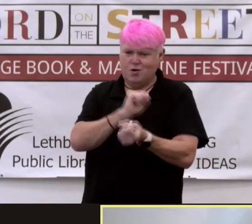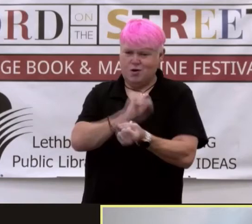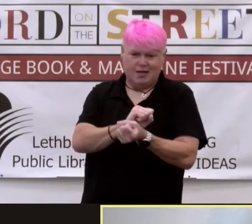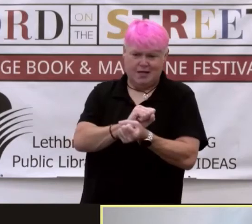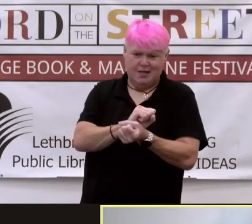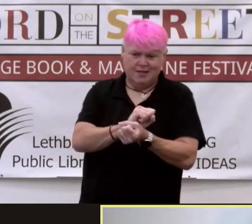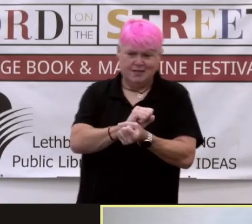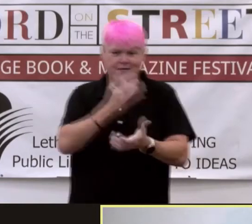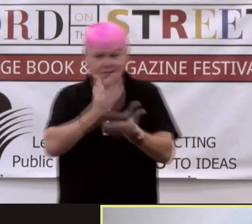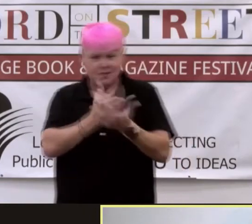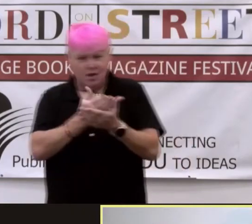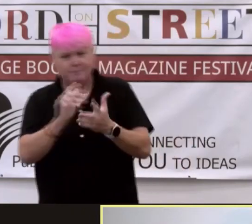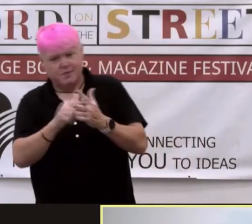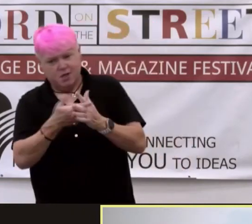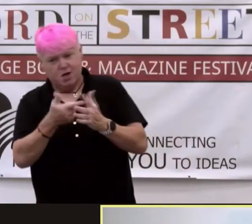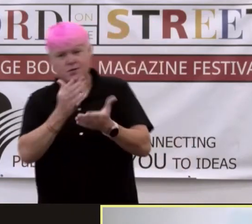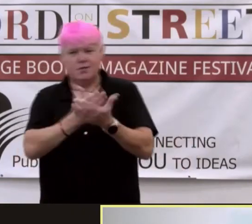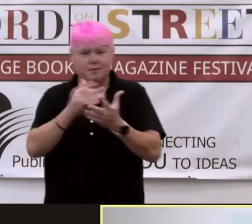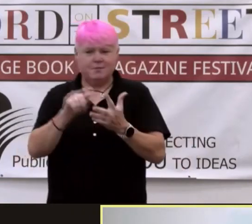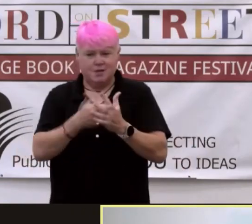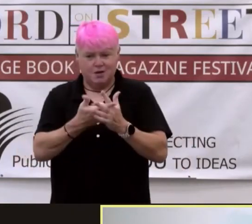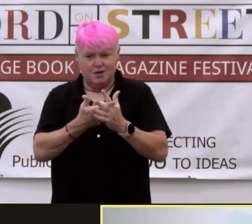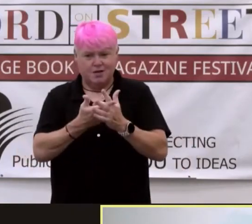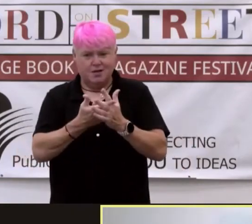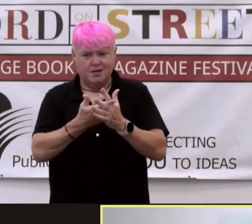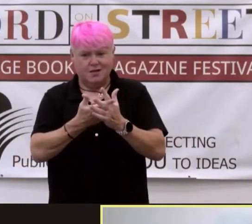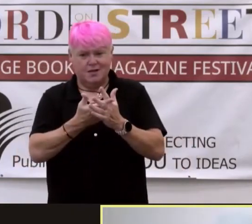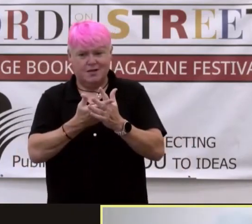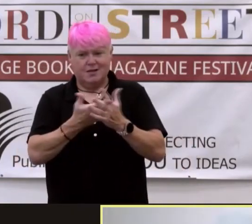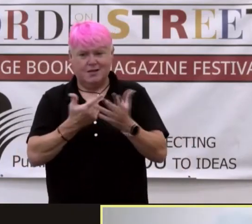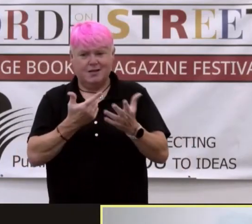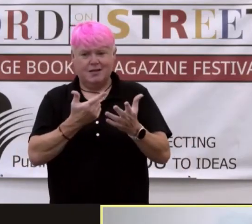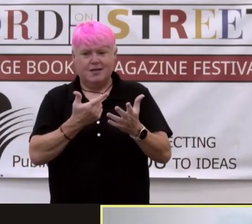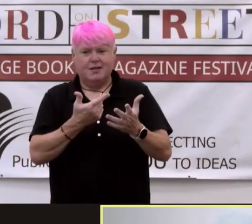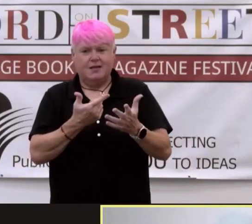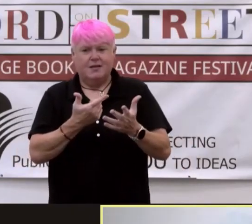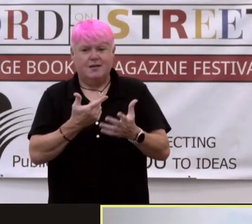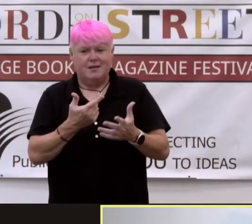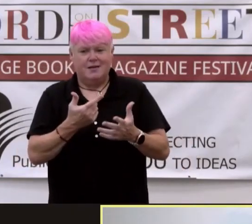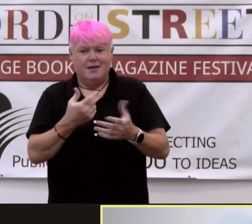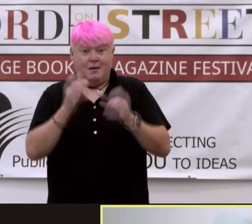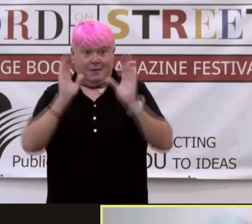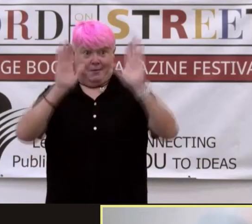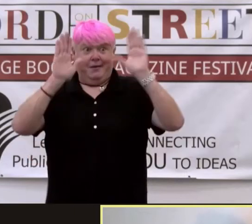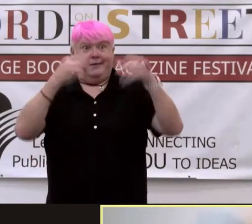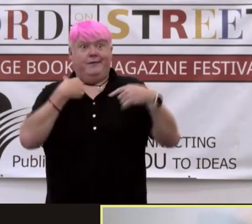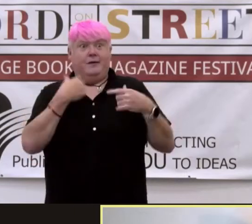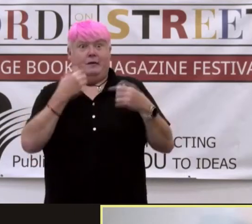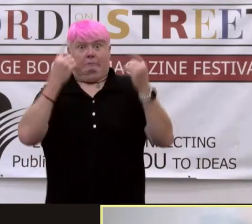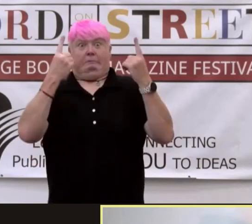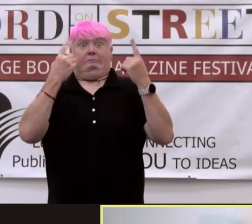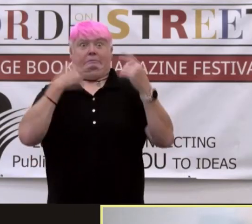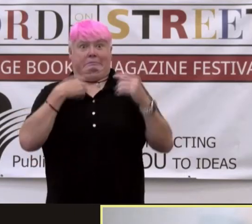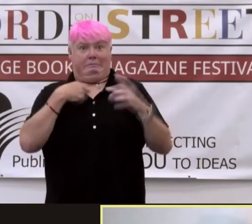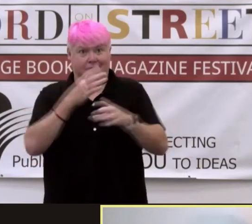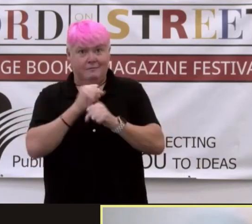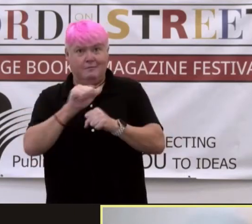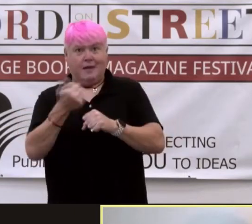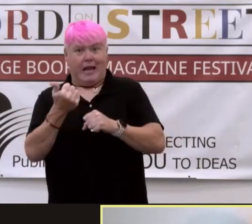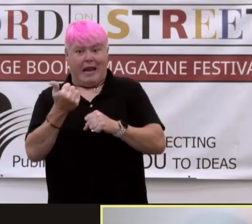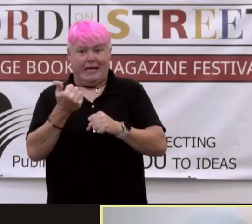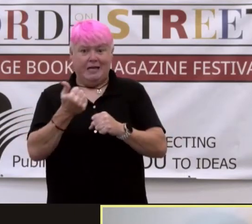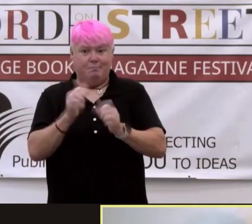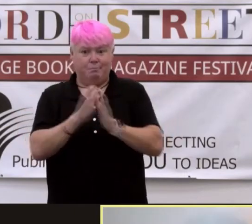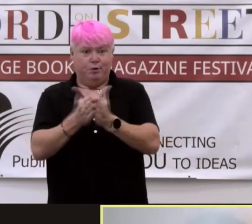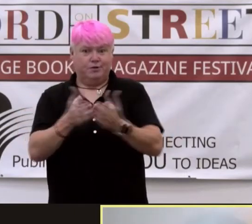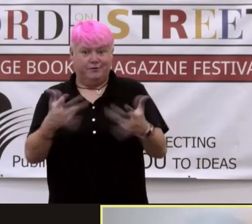stopping and starting. I'm just amazed laying it out like that I get any books done. But that's basically